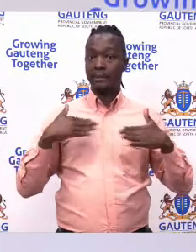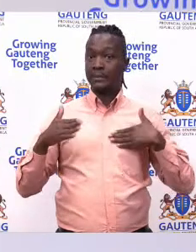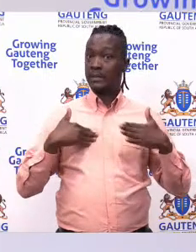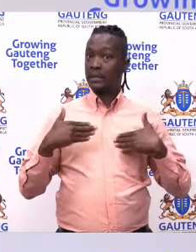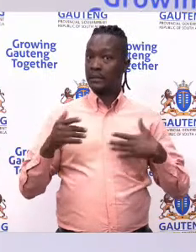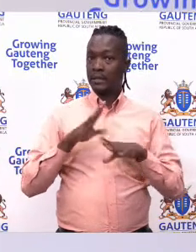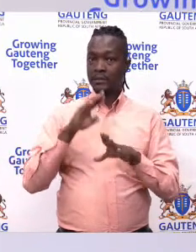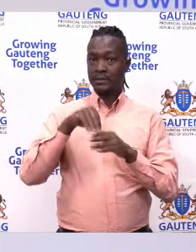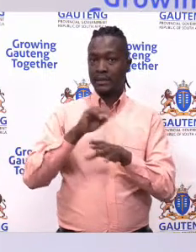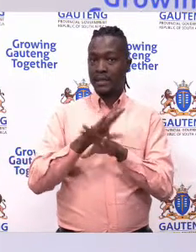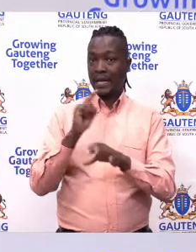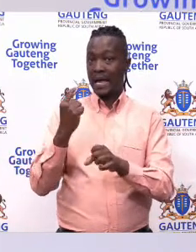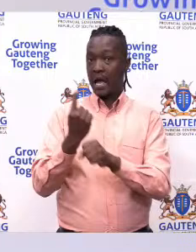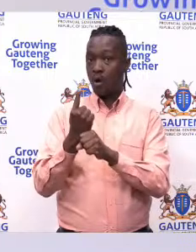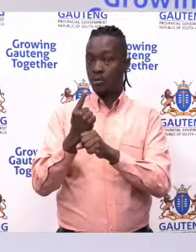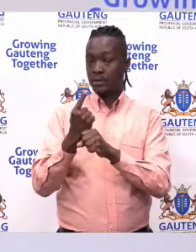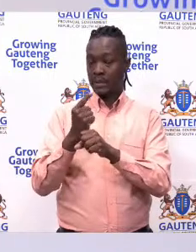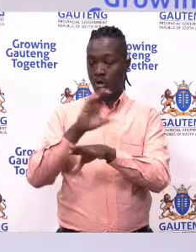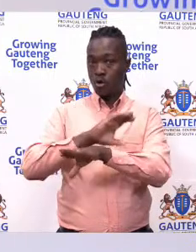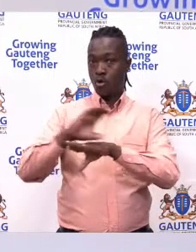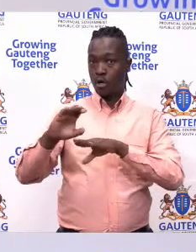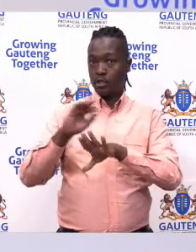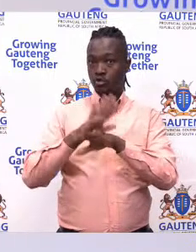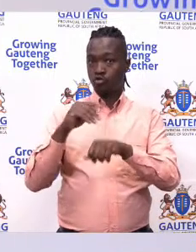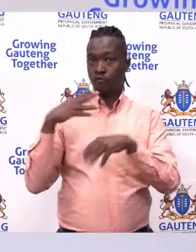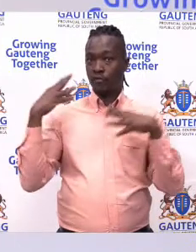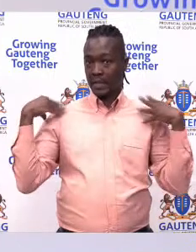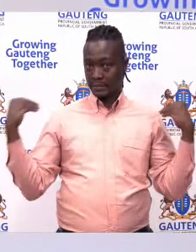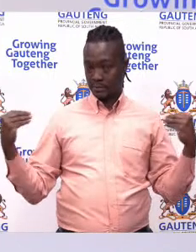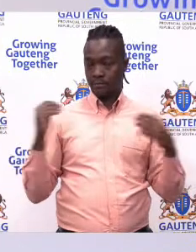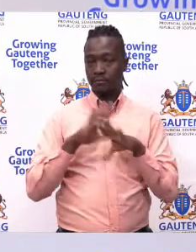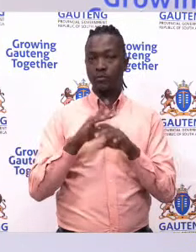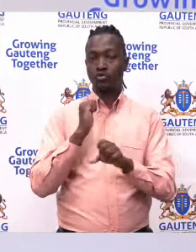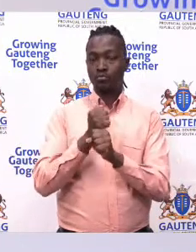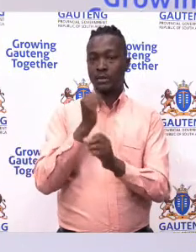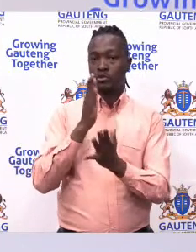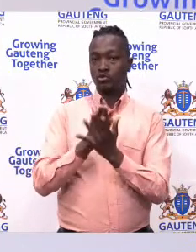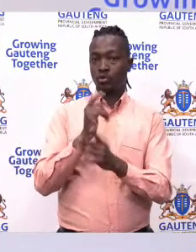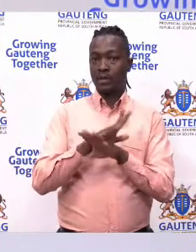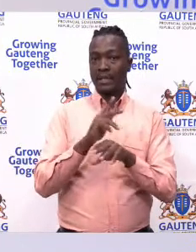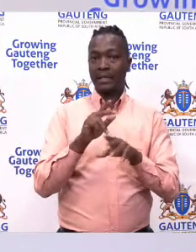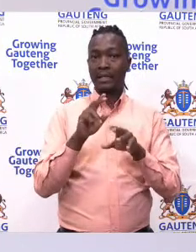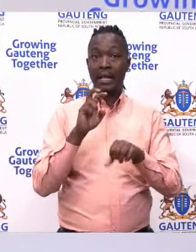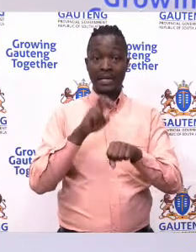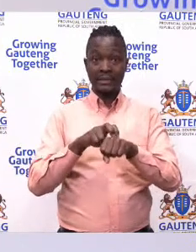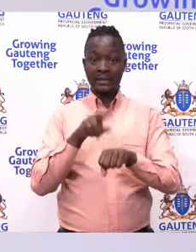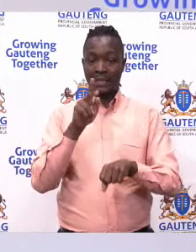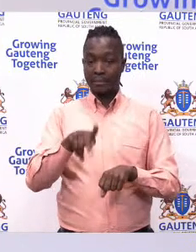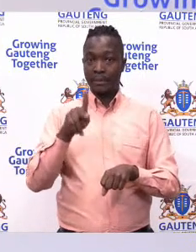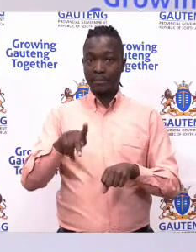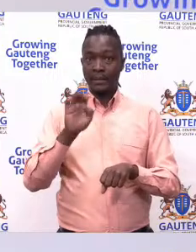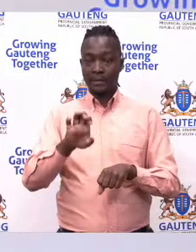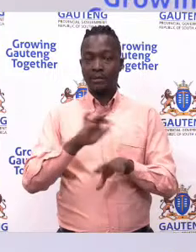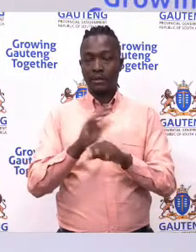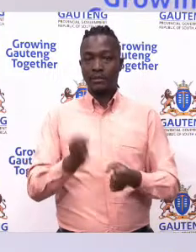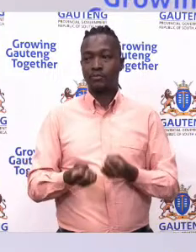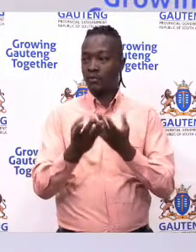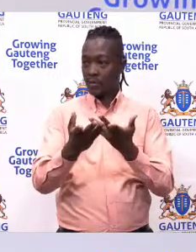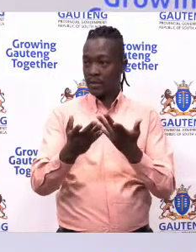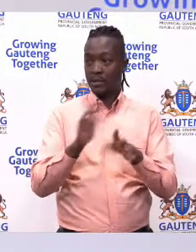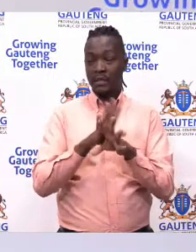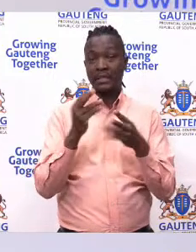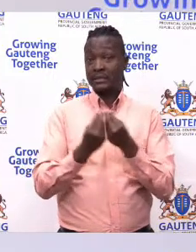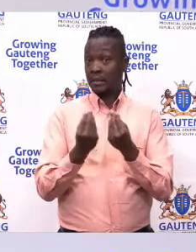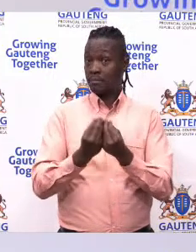the Gauteng College of Nursing, GCON, to make sure that necessary PPE is provided. There is something